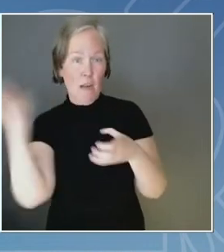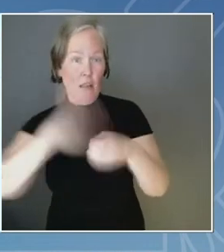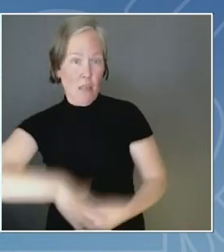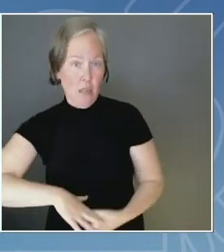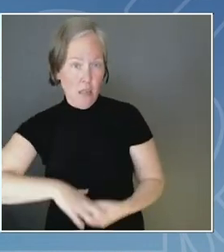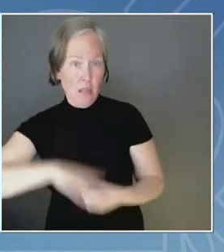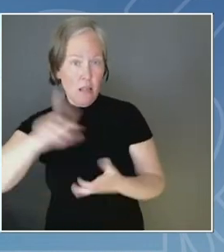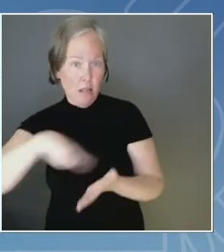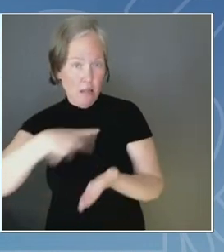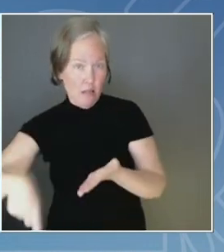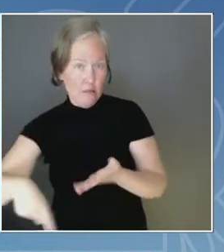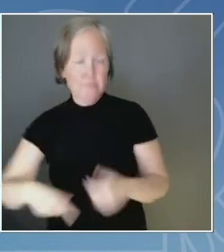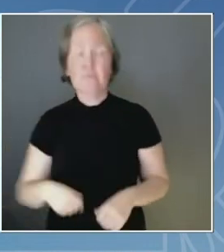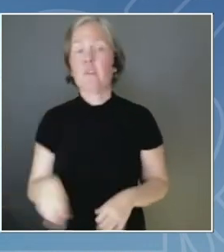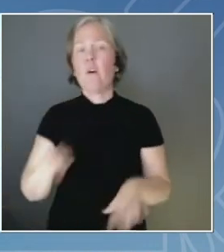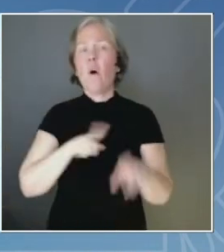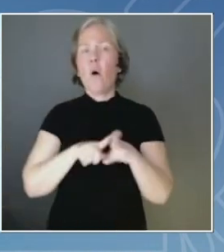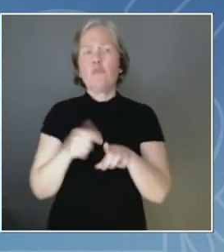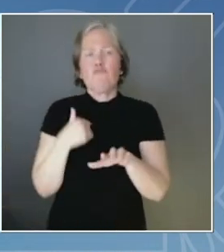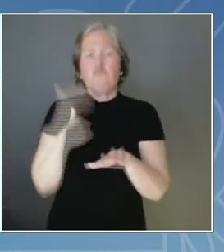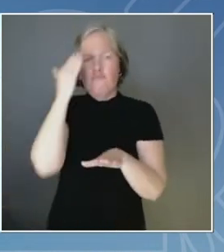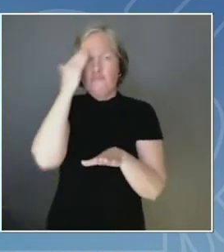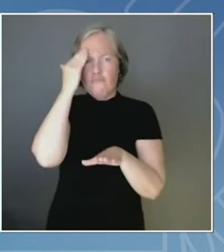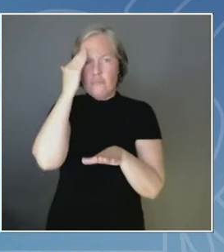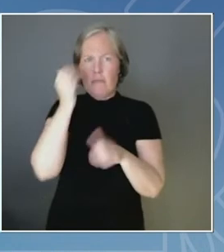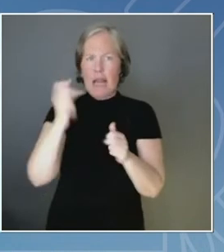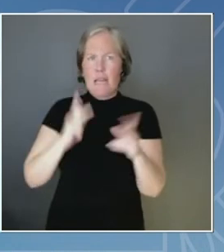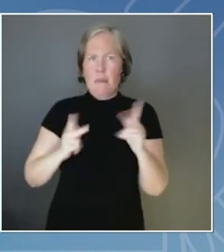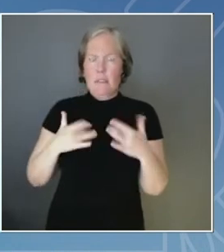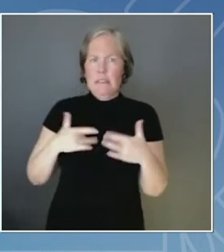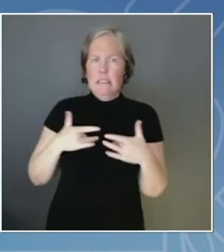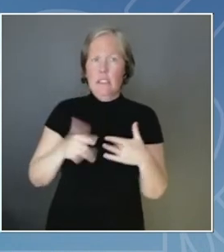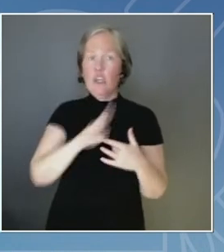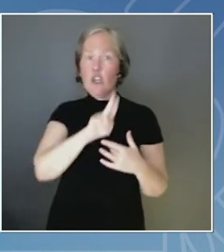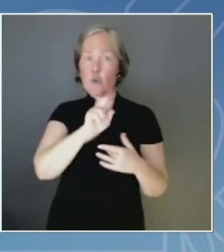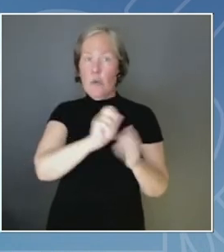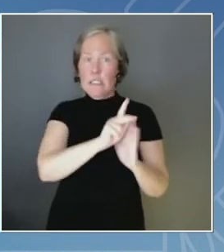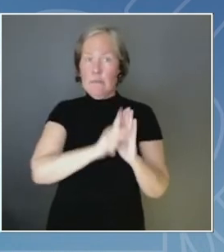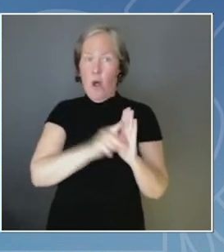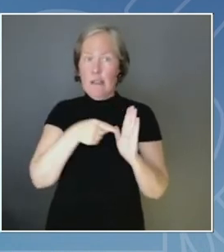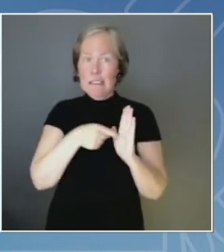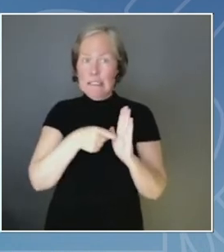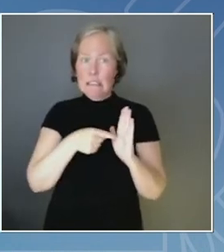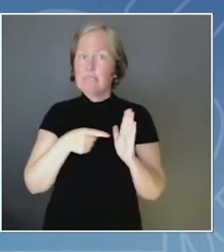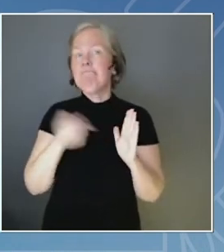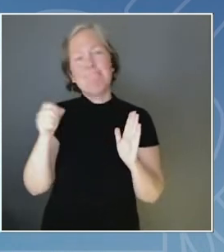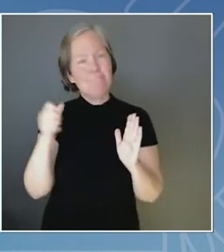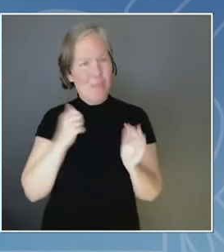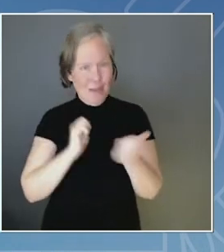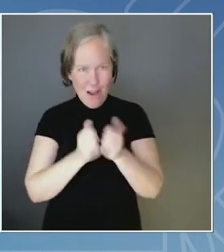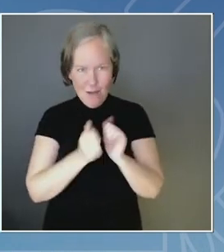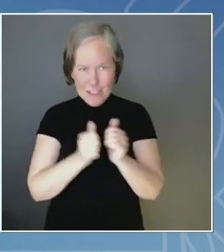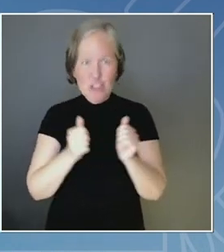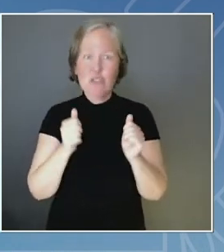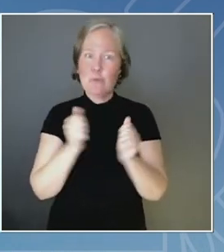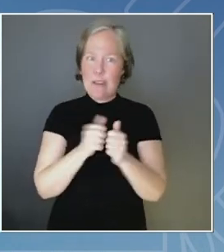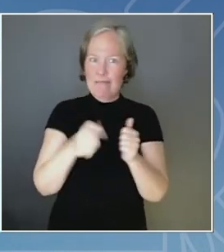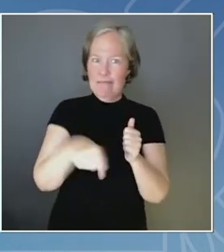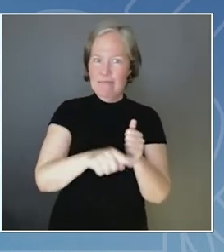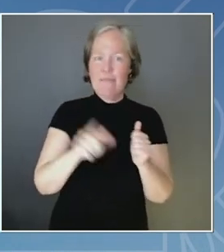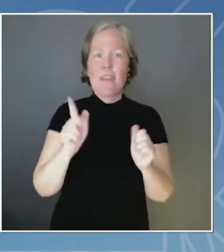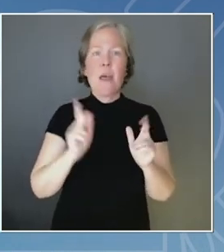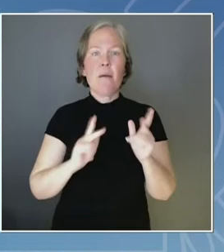well aware of concerns that US policies, which acknowledge our ongoing competition with the People's Republic of China, may